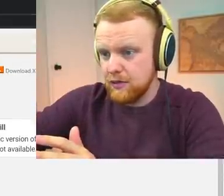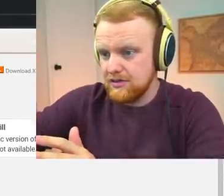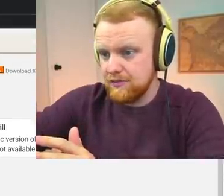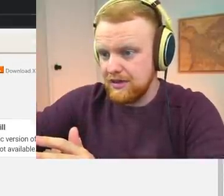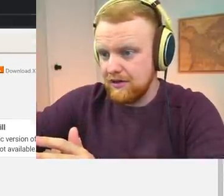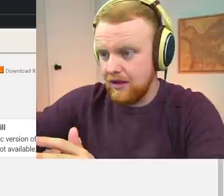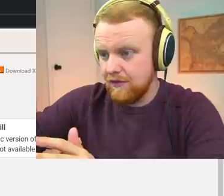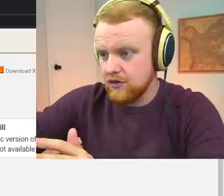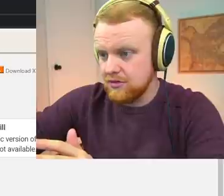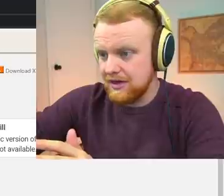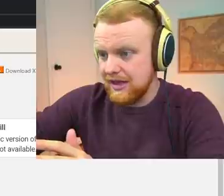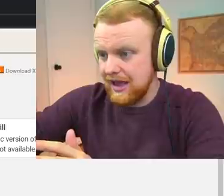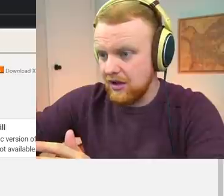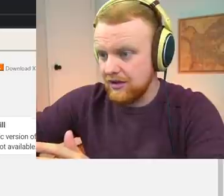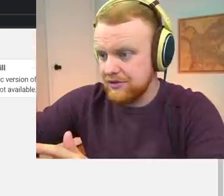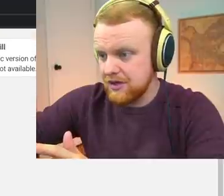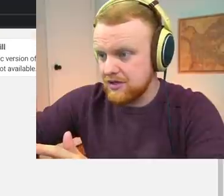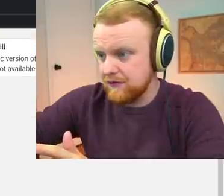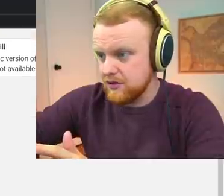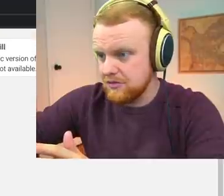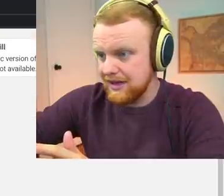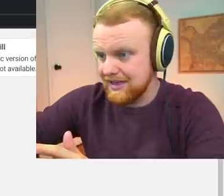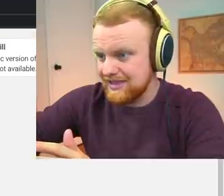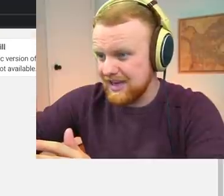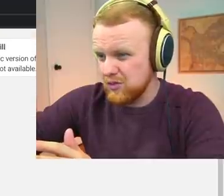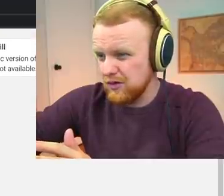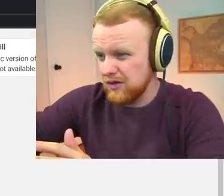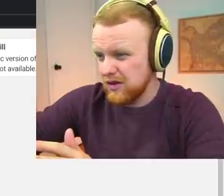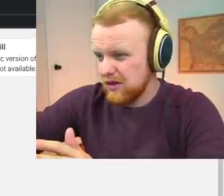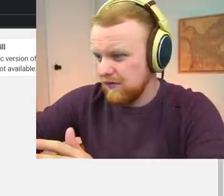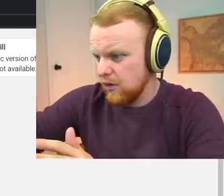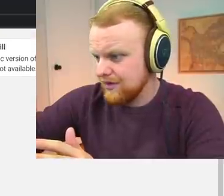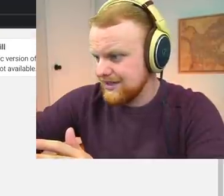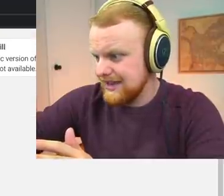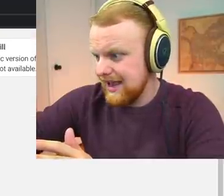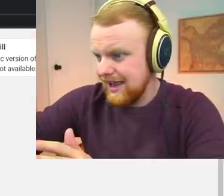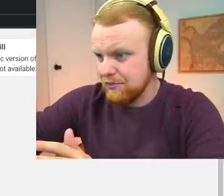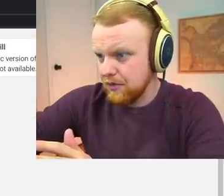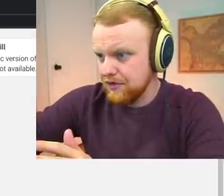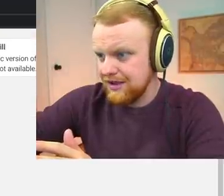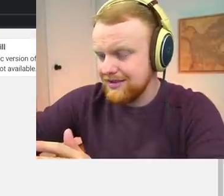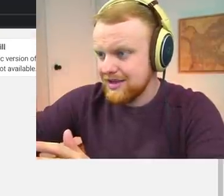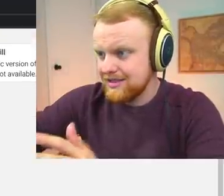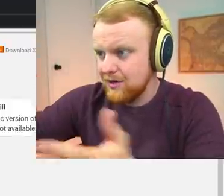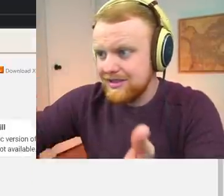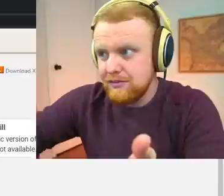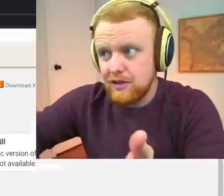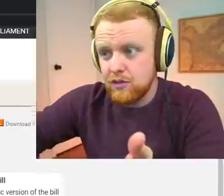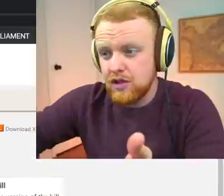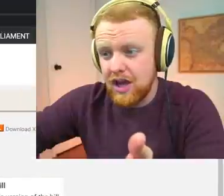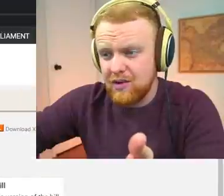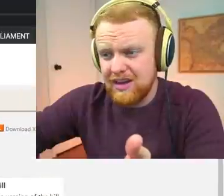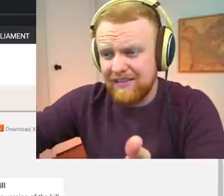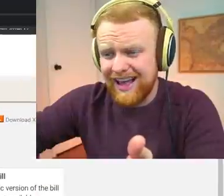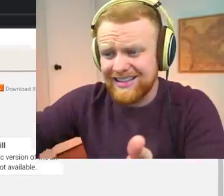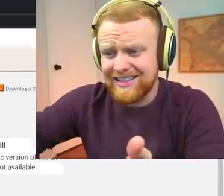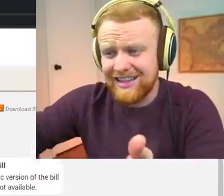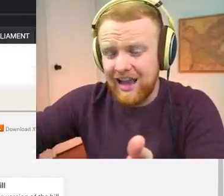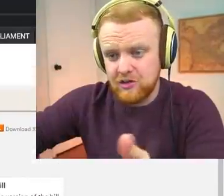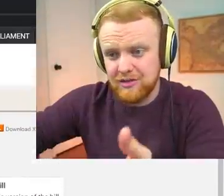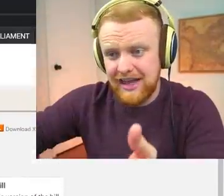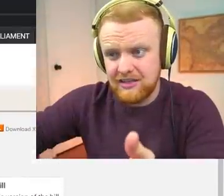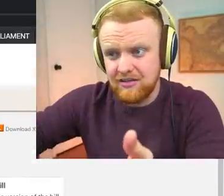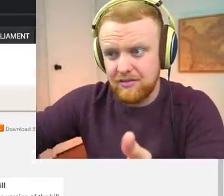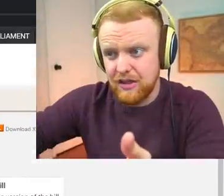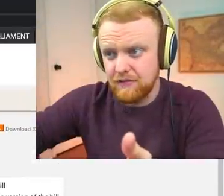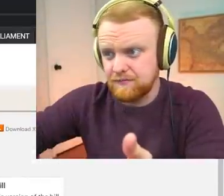it's supposed to be first reading held. Introduction and first reading is scheduled for today, April 30th. So it seems like we're not going to have access to the